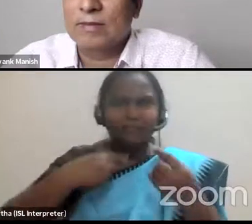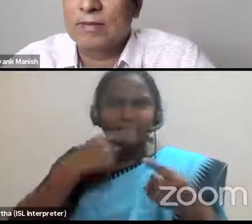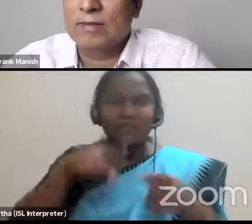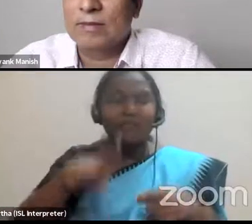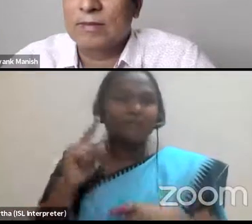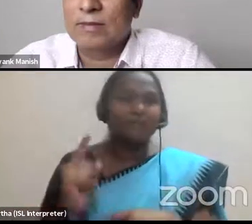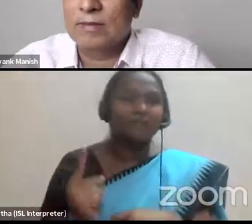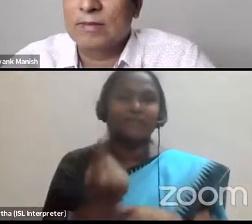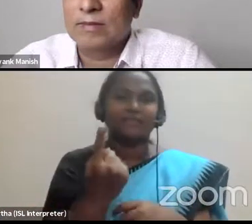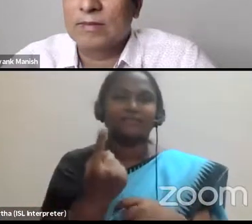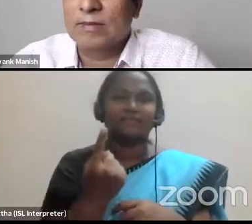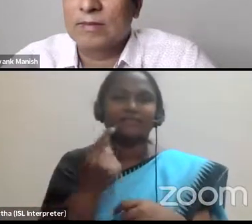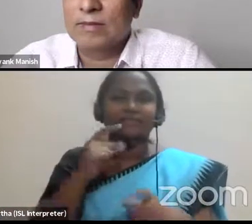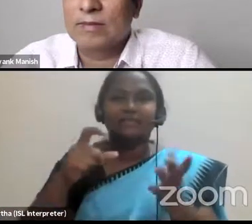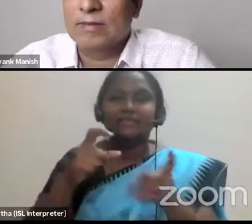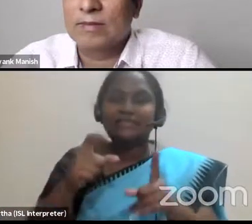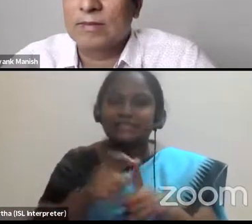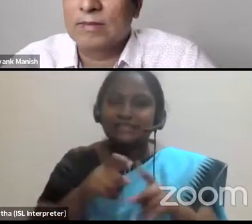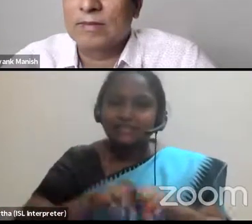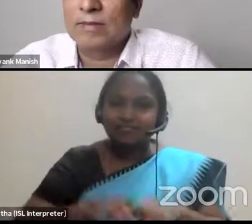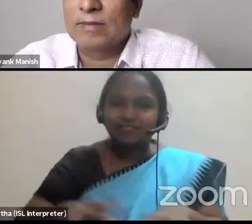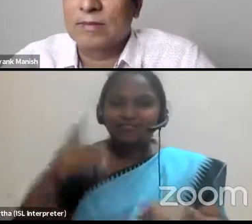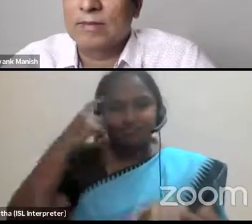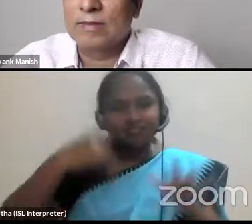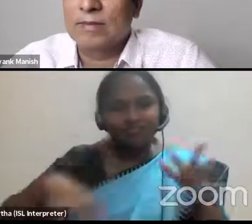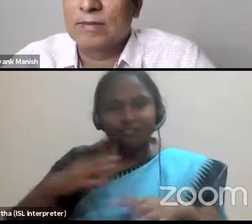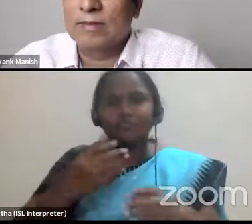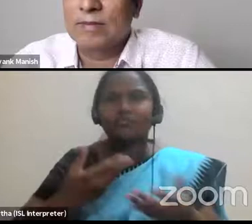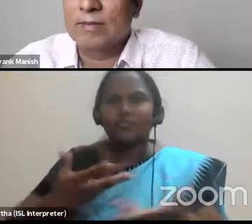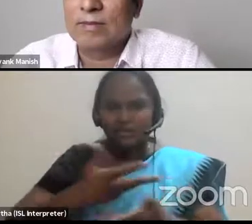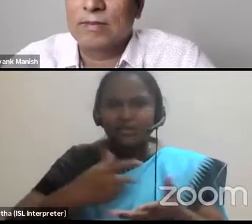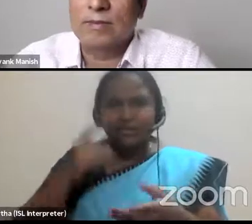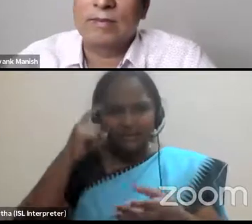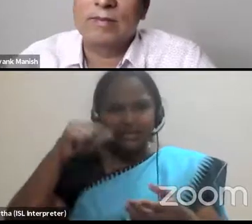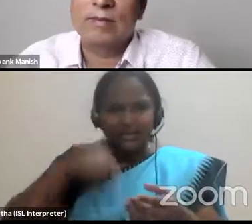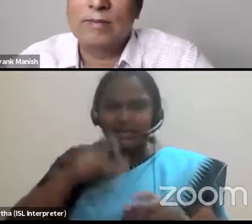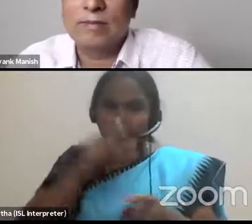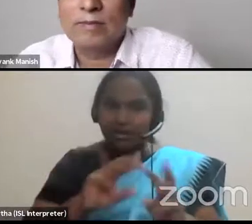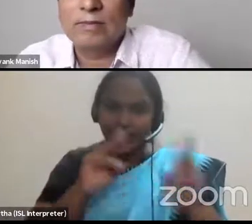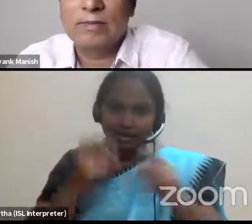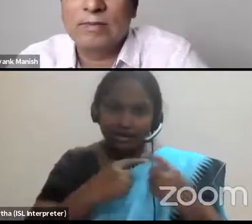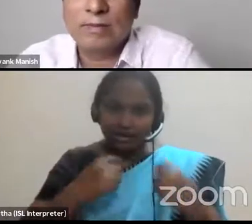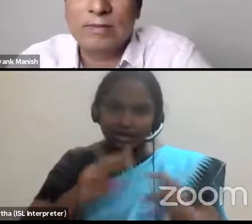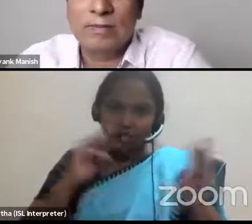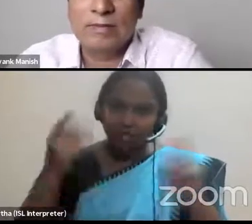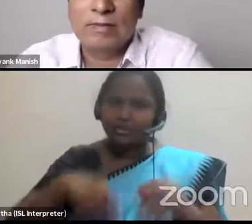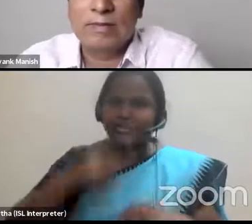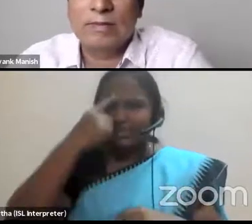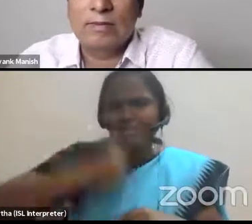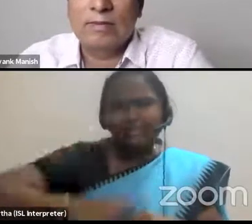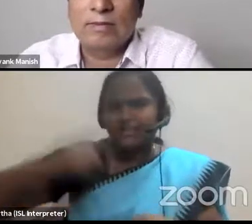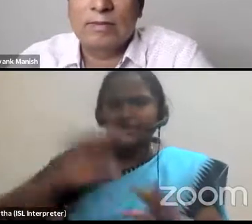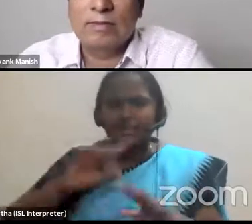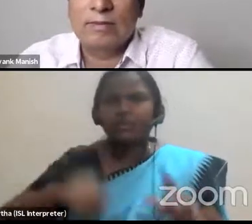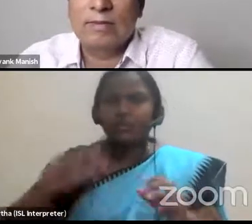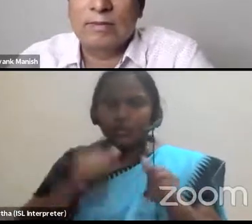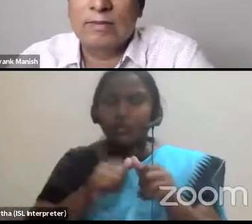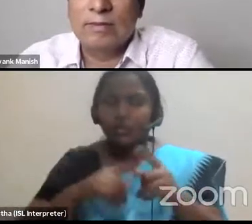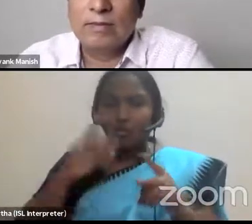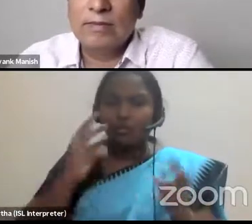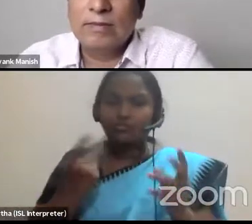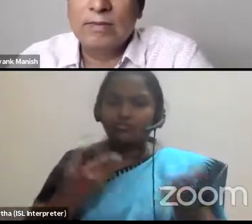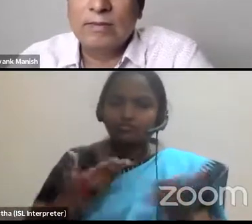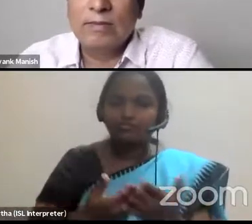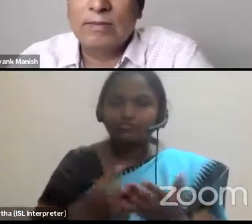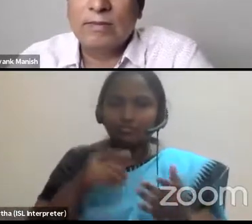first digital persona, conversational digital persona in the art world, not only in India, but perhaps worldwide, right?